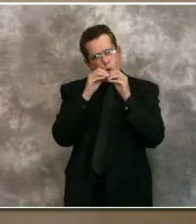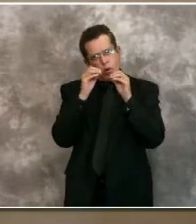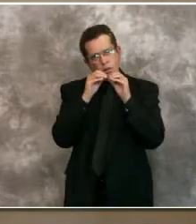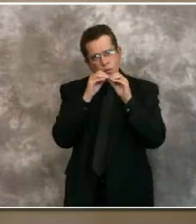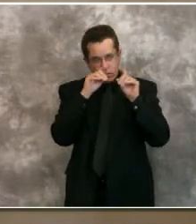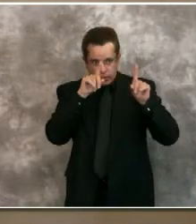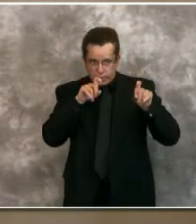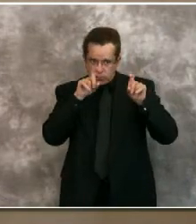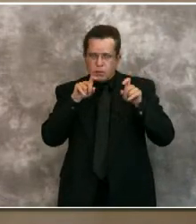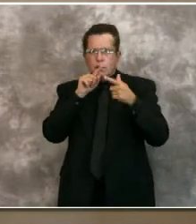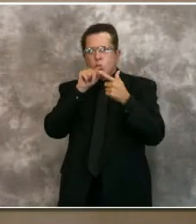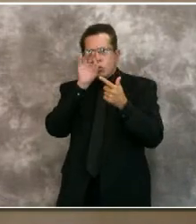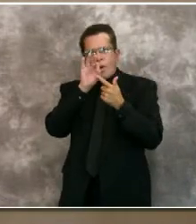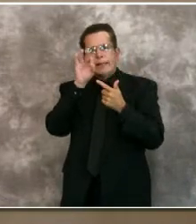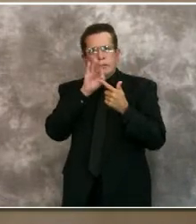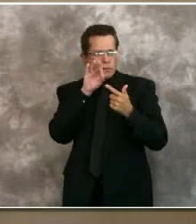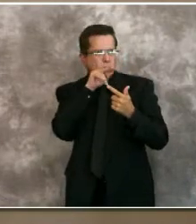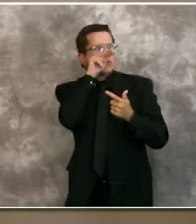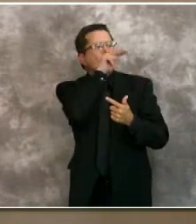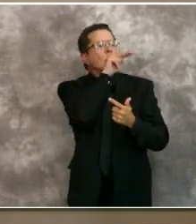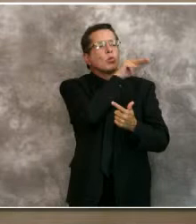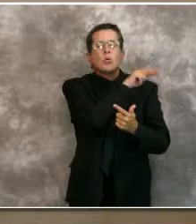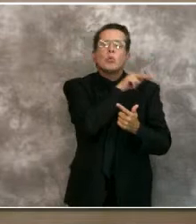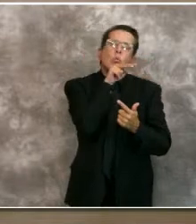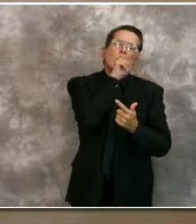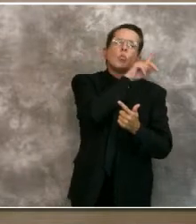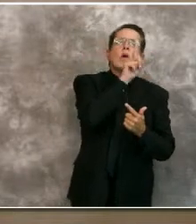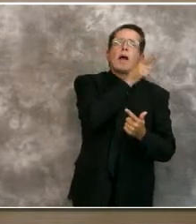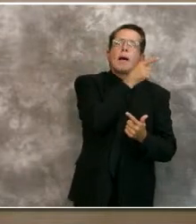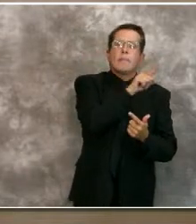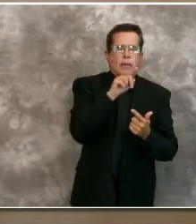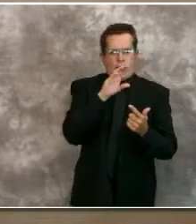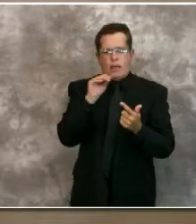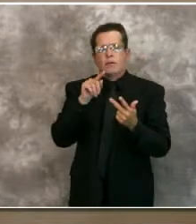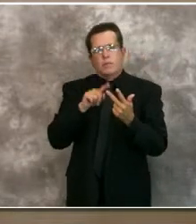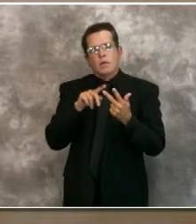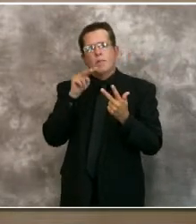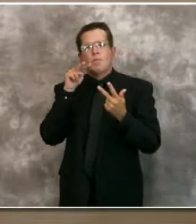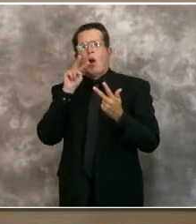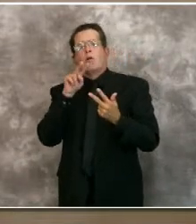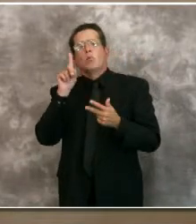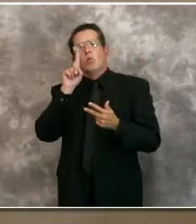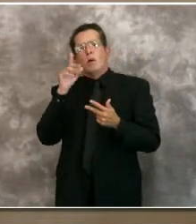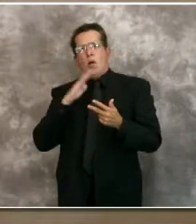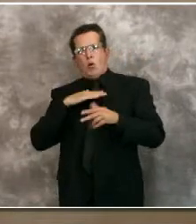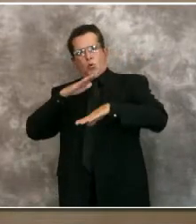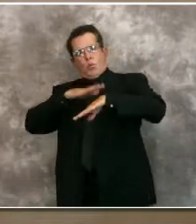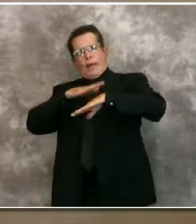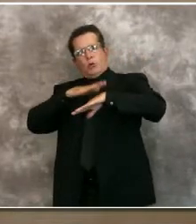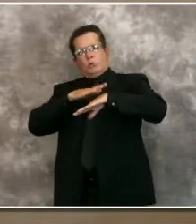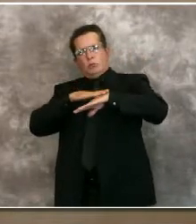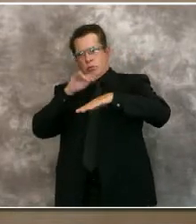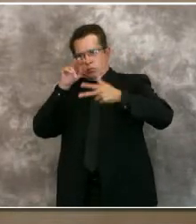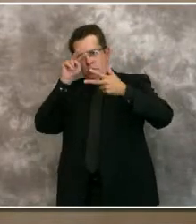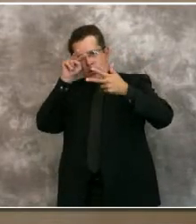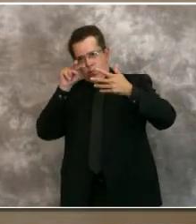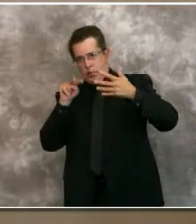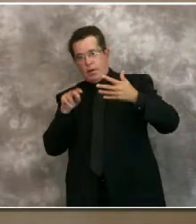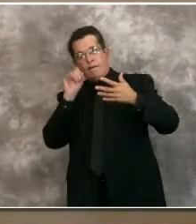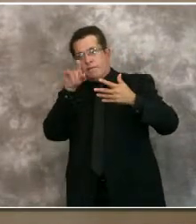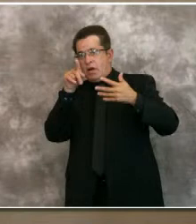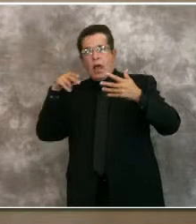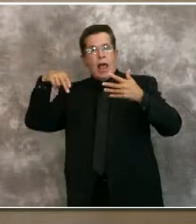tracing, and isolation, and then monitoring our triggers. And then if our triggers are